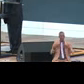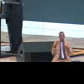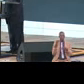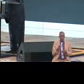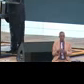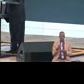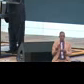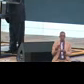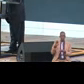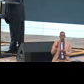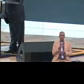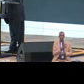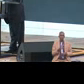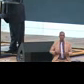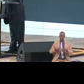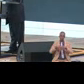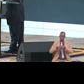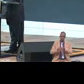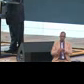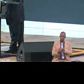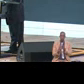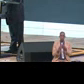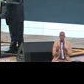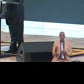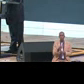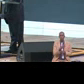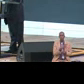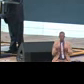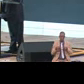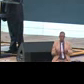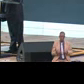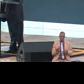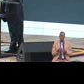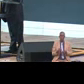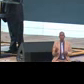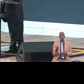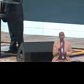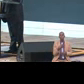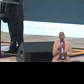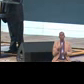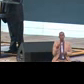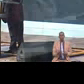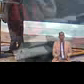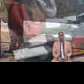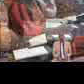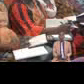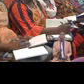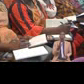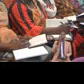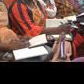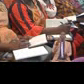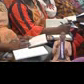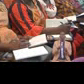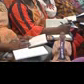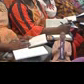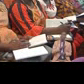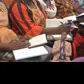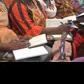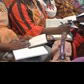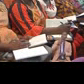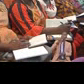the spirit of Christ comes into you and abides in you, and you come up like an